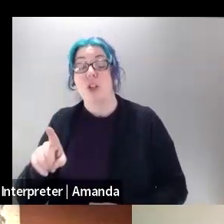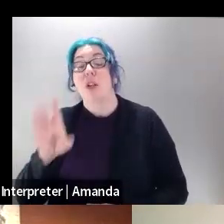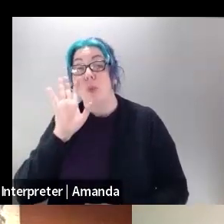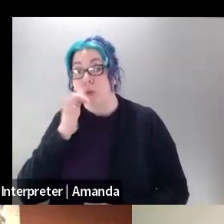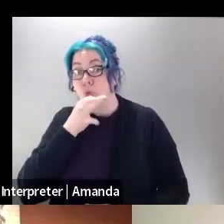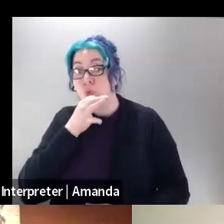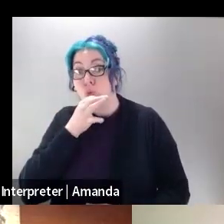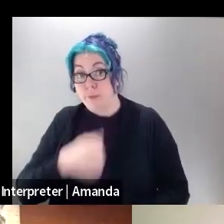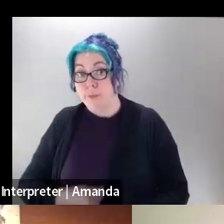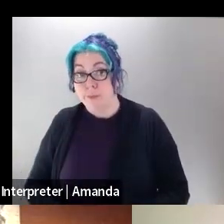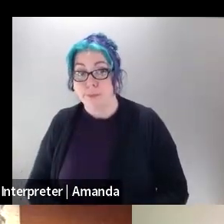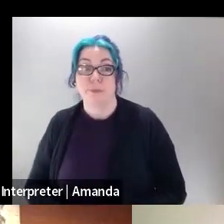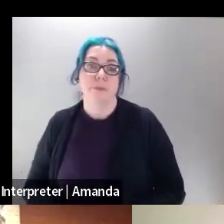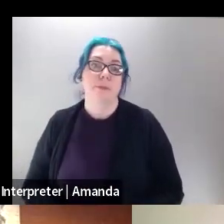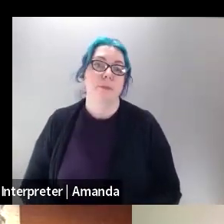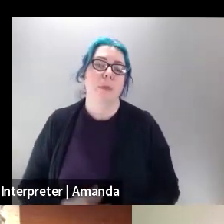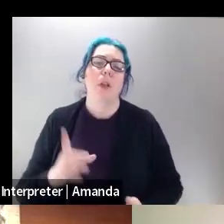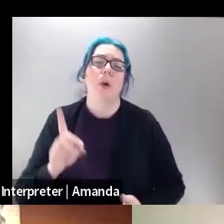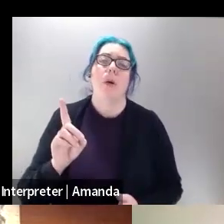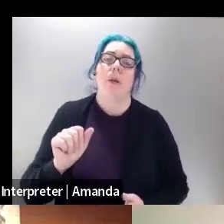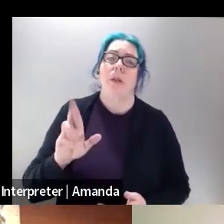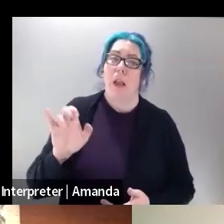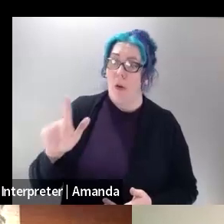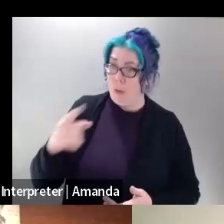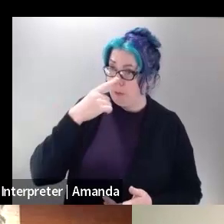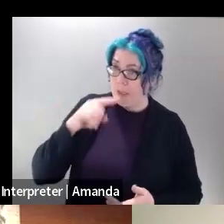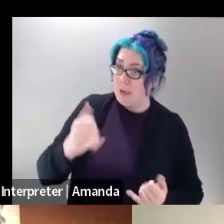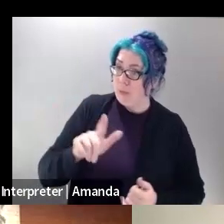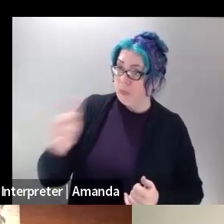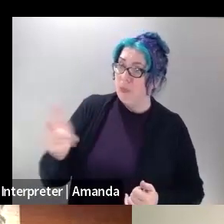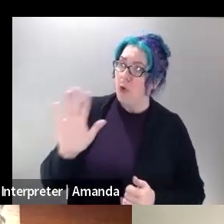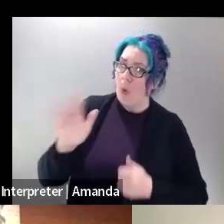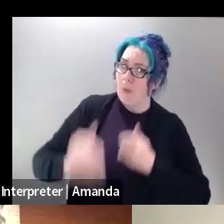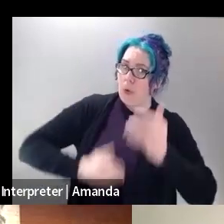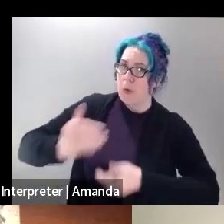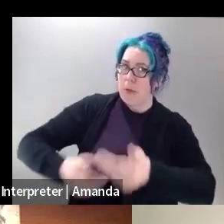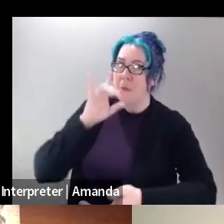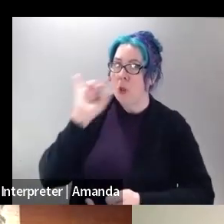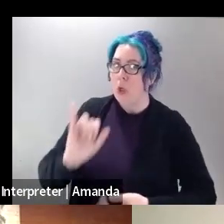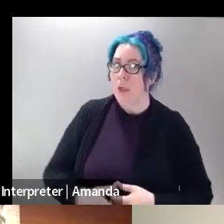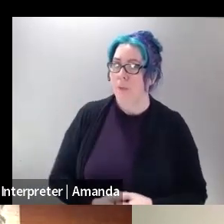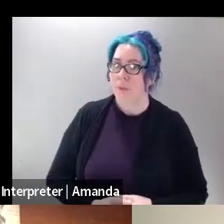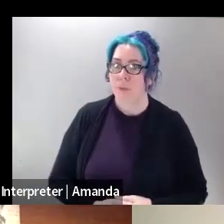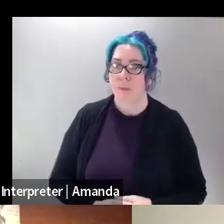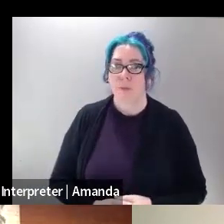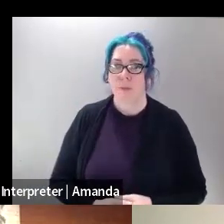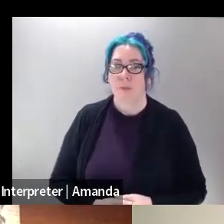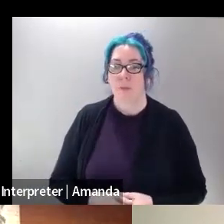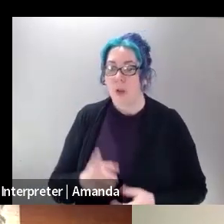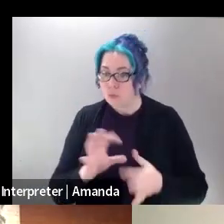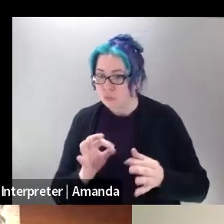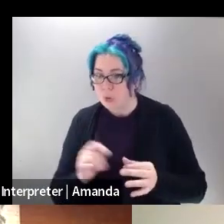So Daryl, tell us about your community agreement practice and or the way you like to begin. Oh, it was an accident, everyone.